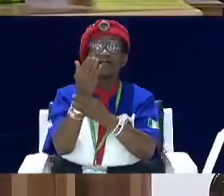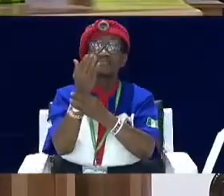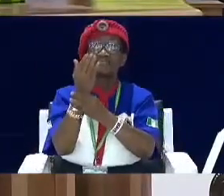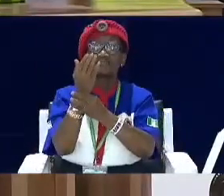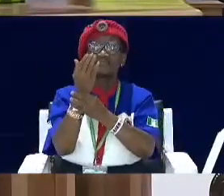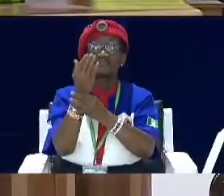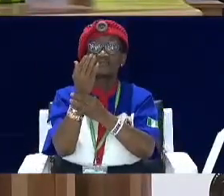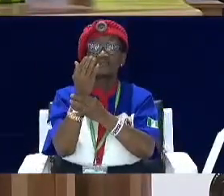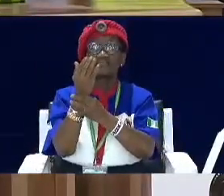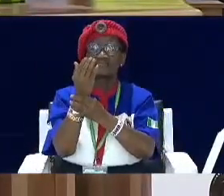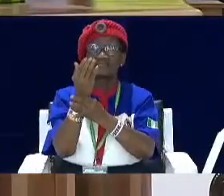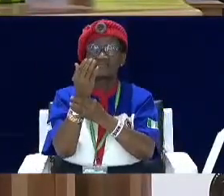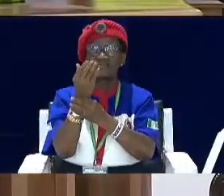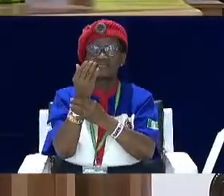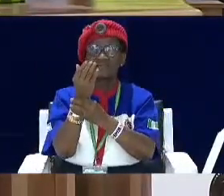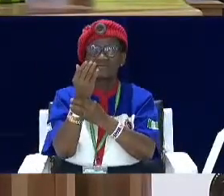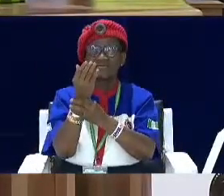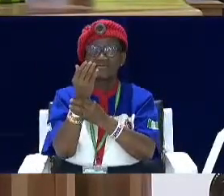osu kejila le yin lowo.